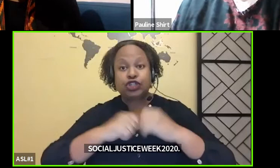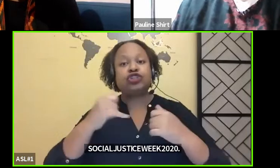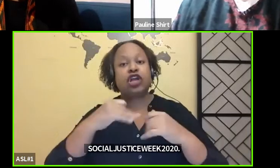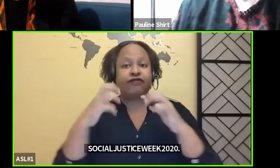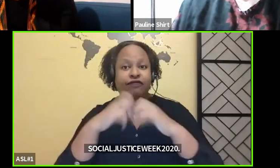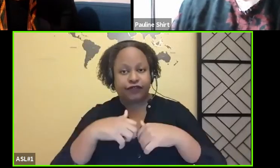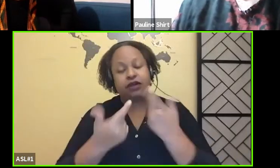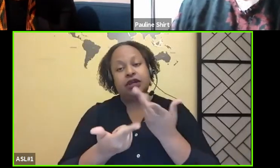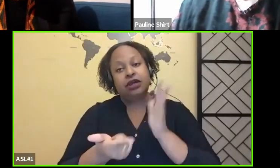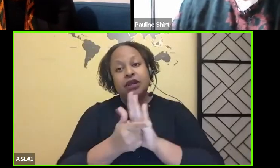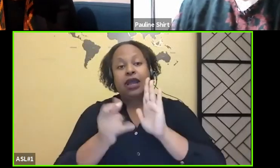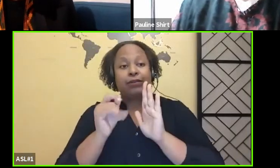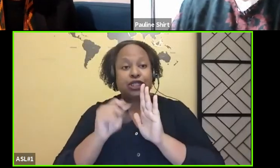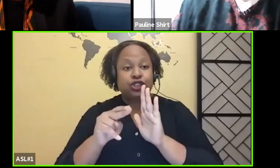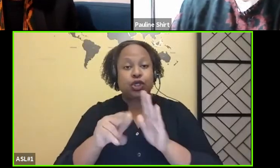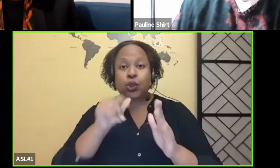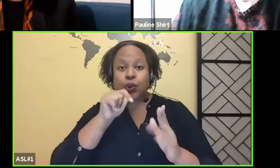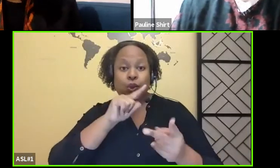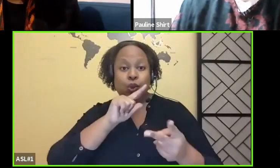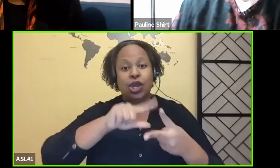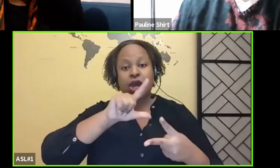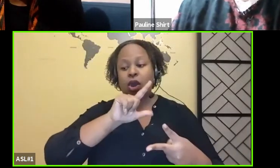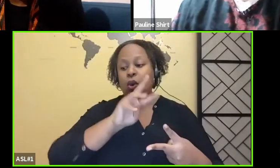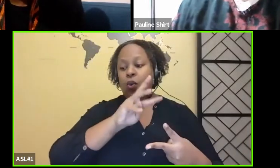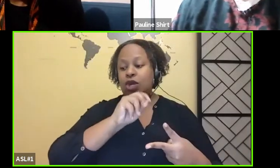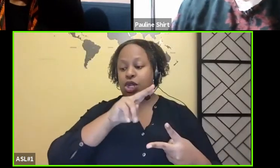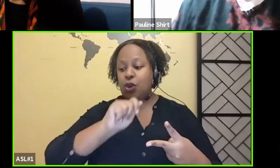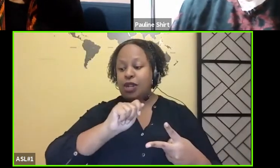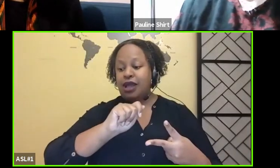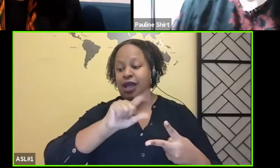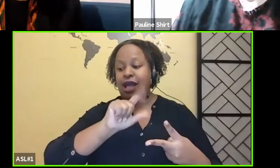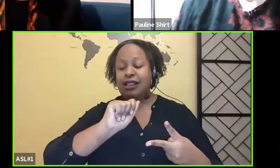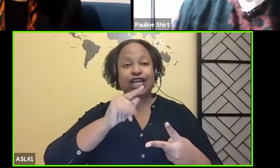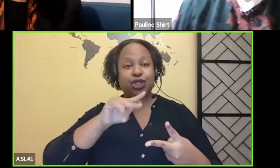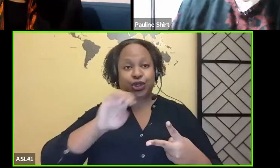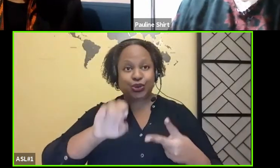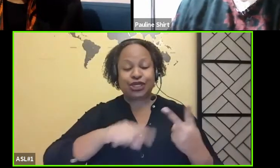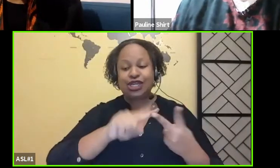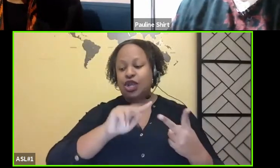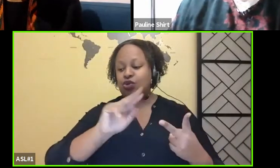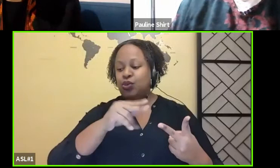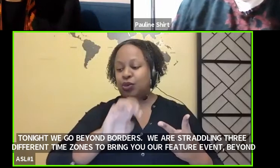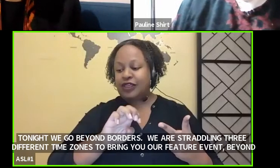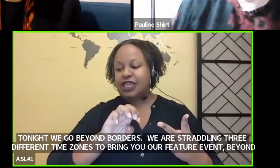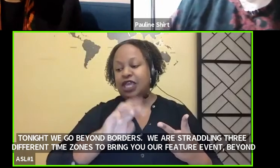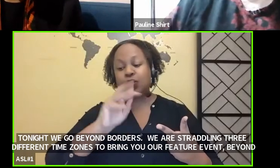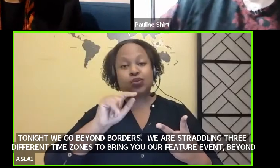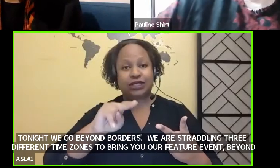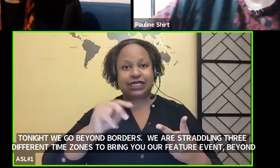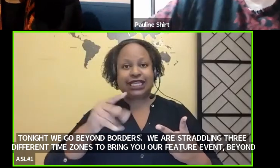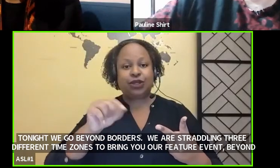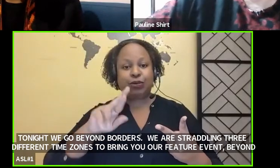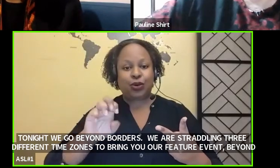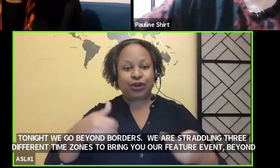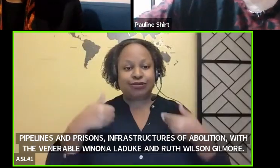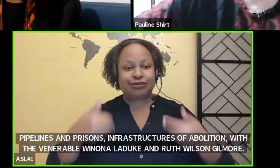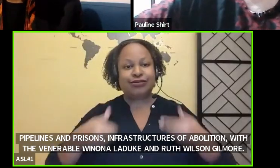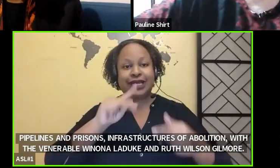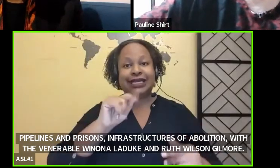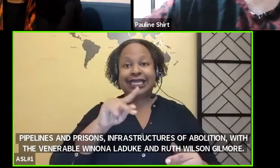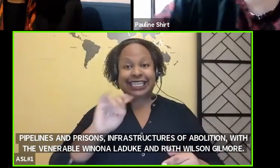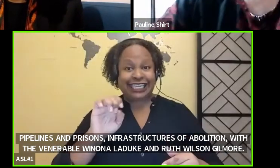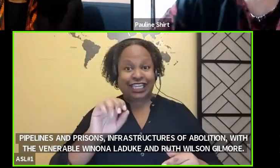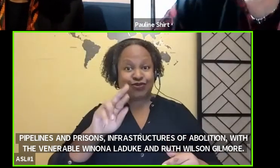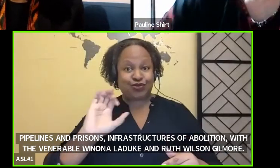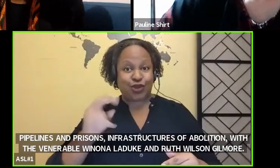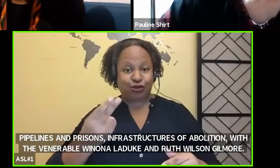the Venerable Winona LaDuke and Ruthie Wilson Gilmore. My name is Kike Roach, and I'm the Unifor Chair in Social